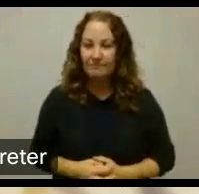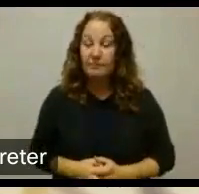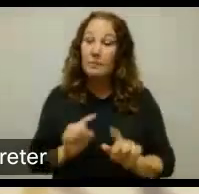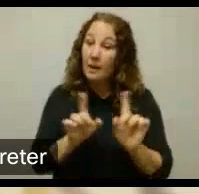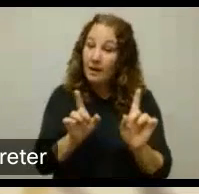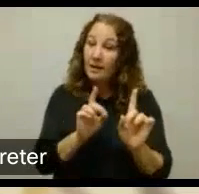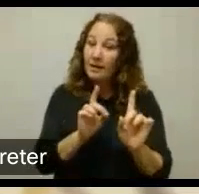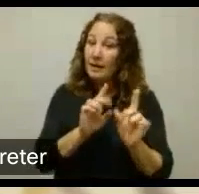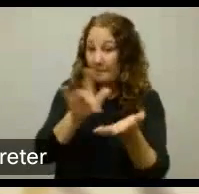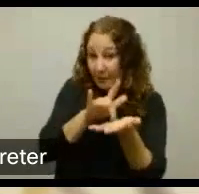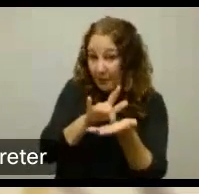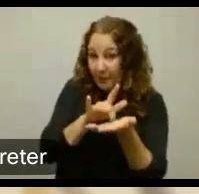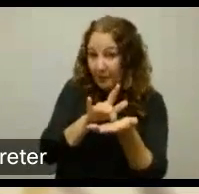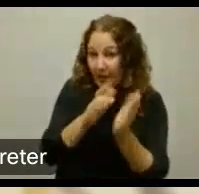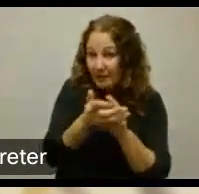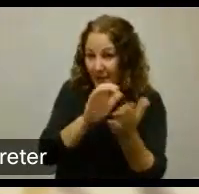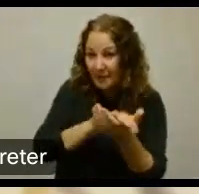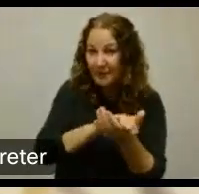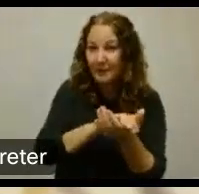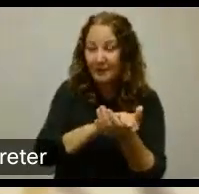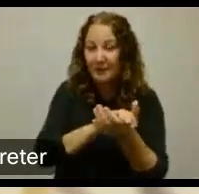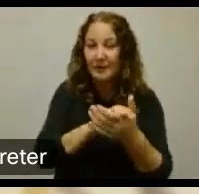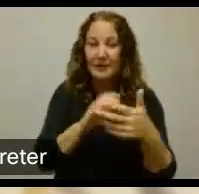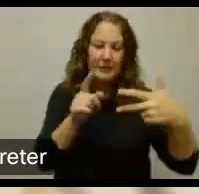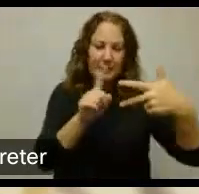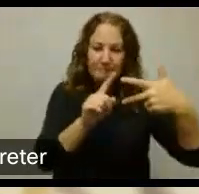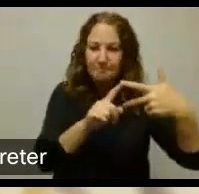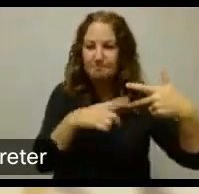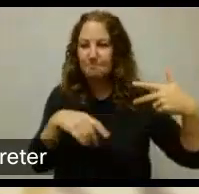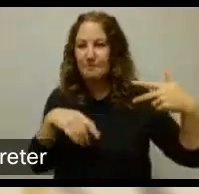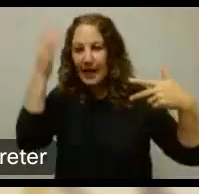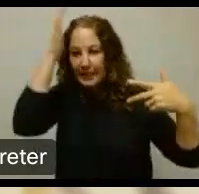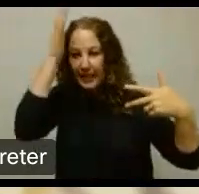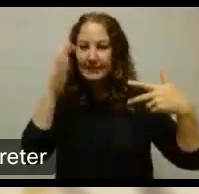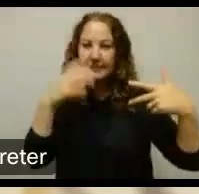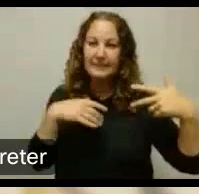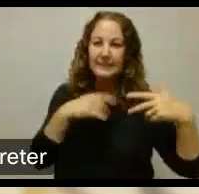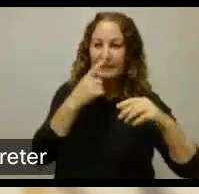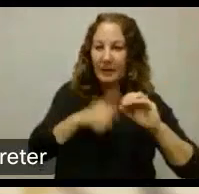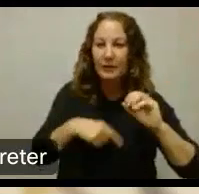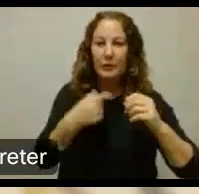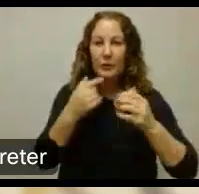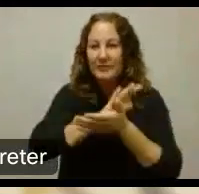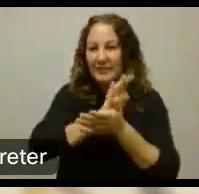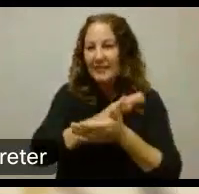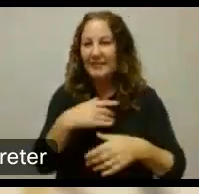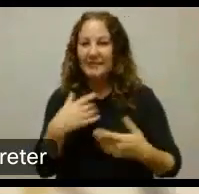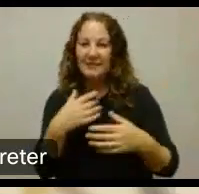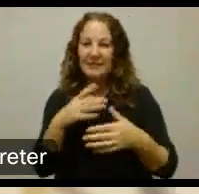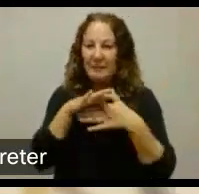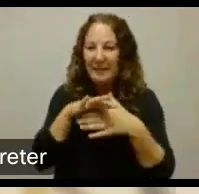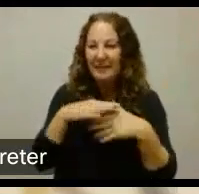Whereas the middle of your burger, your lettuce, tomatoes, cheese, meat, pickles, those